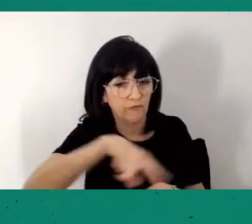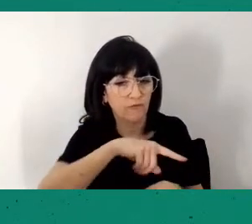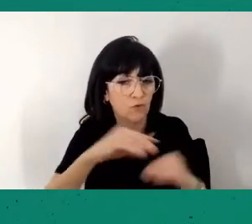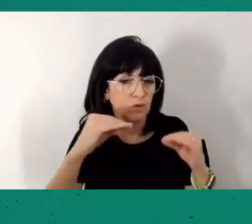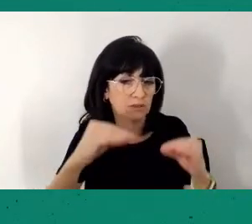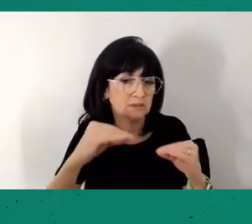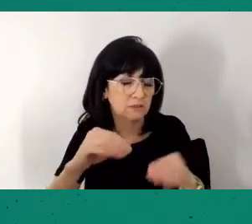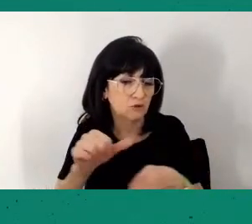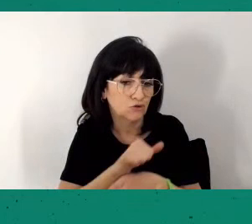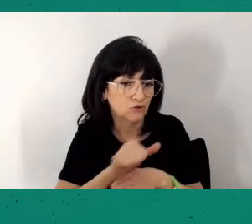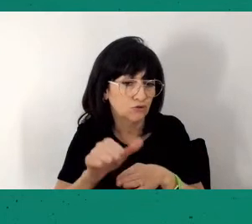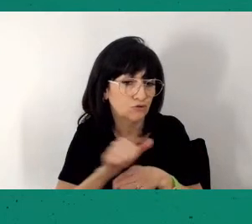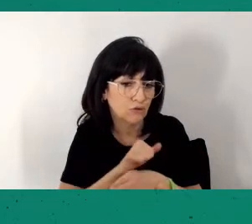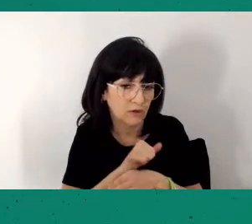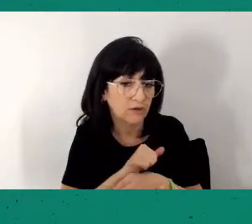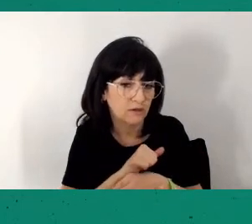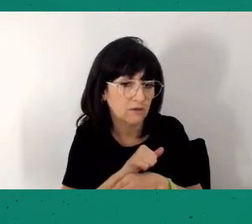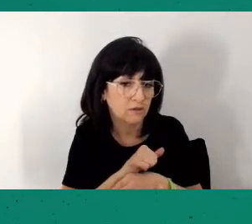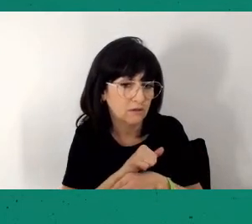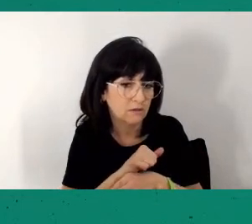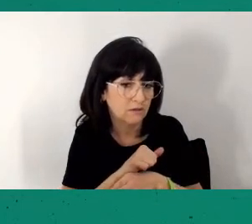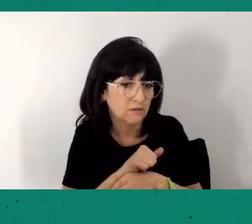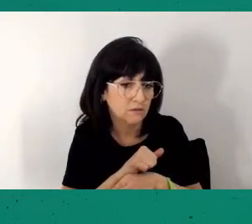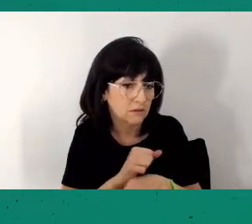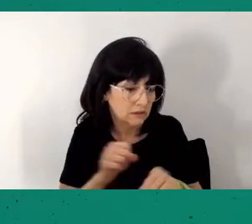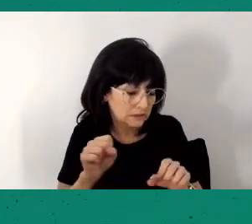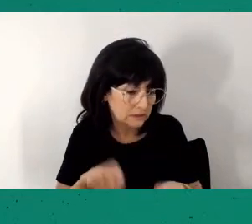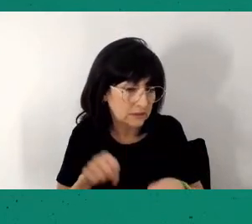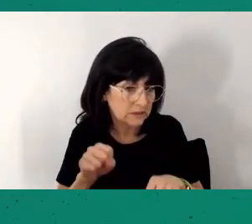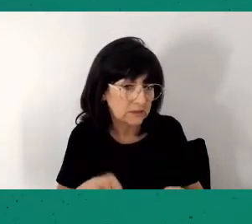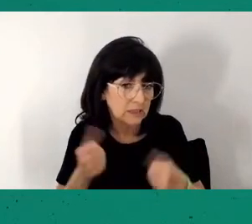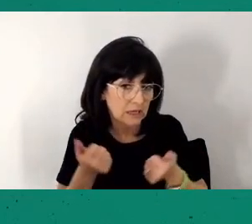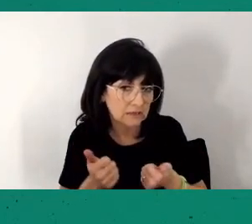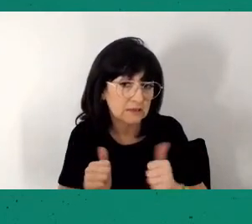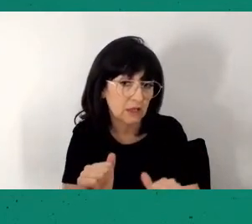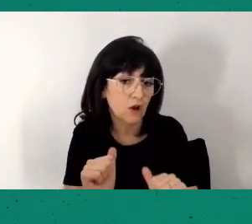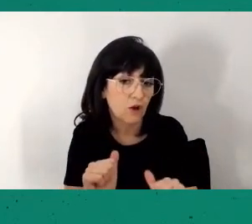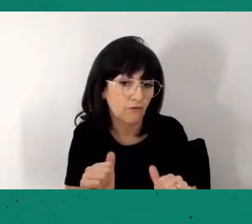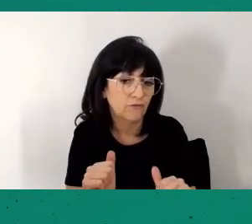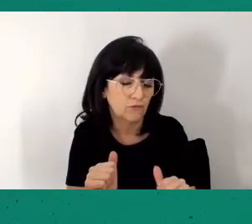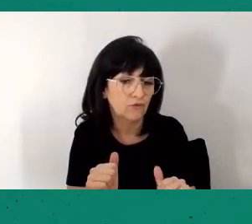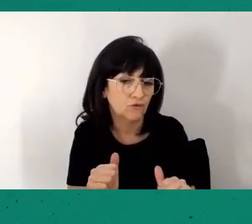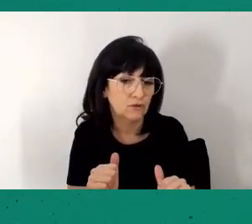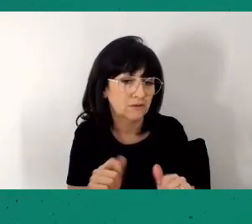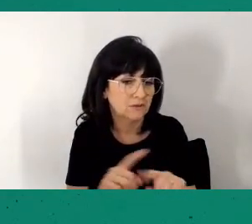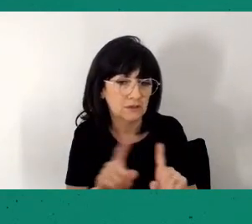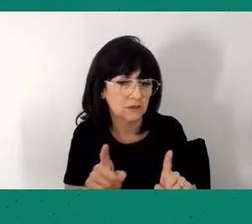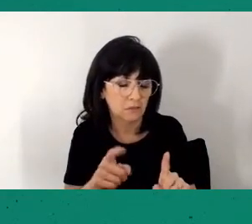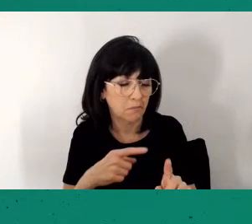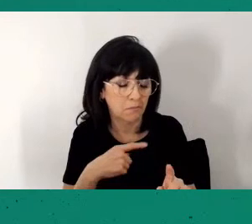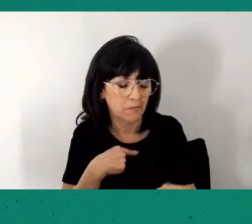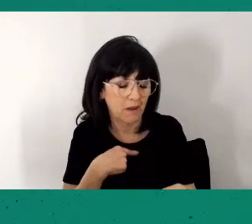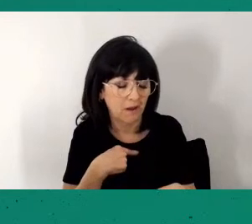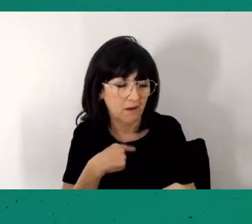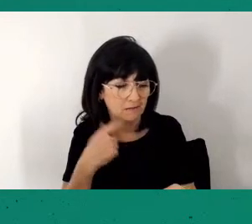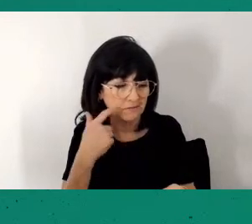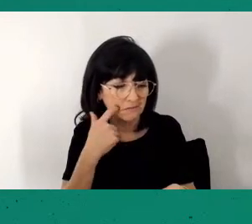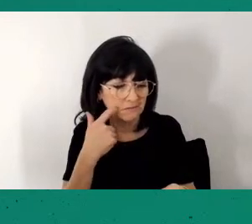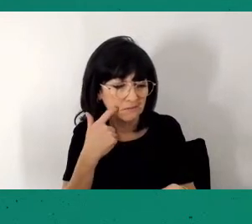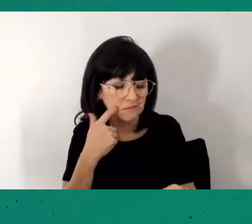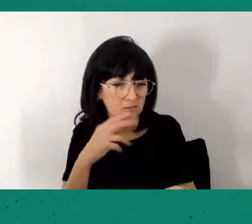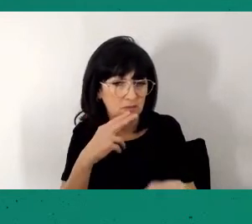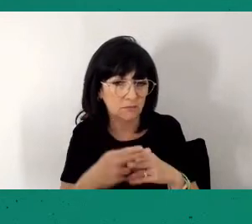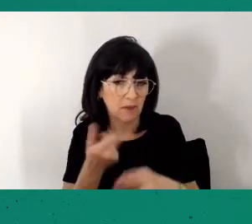such. And there was an effort to do that, but as I mentioned at the close in the 1940s, this